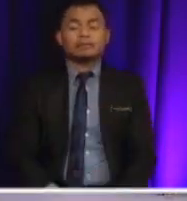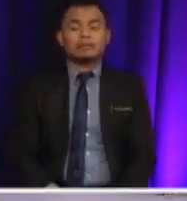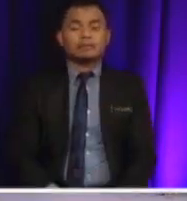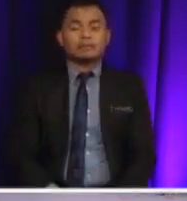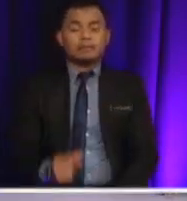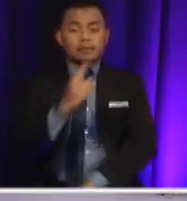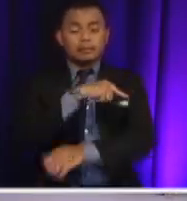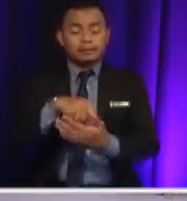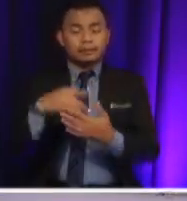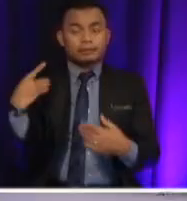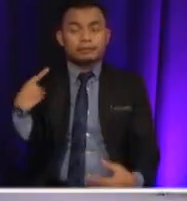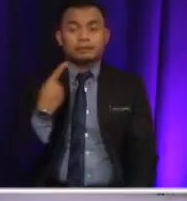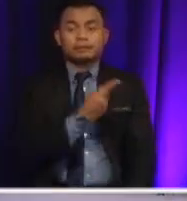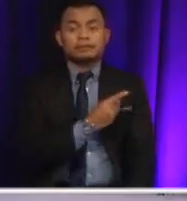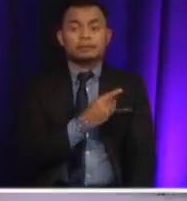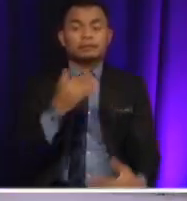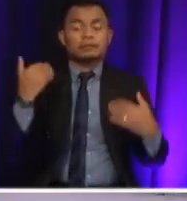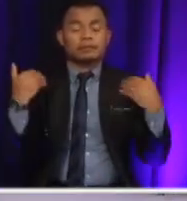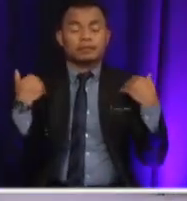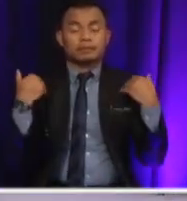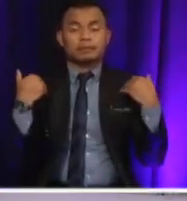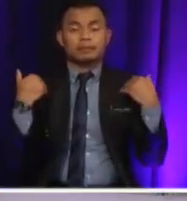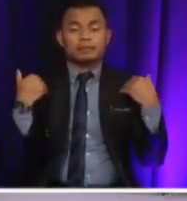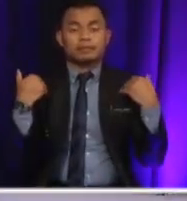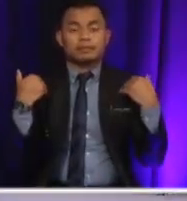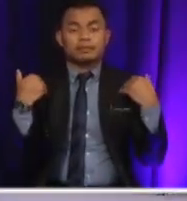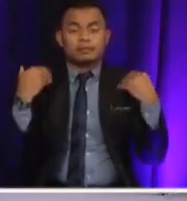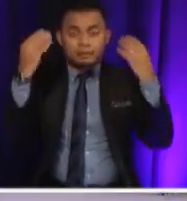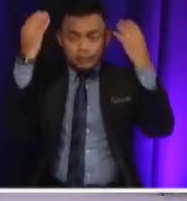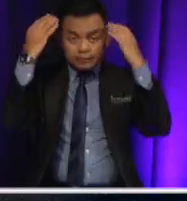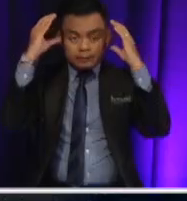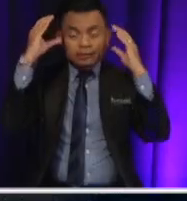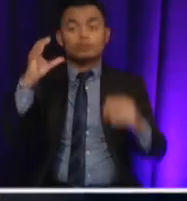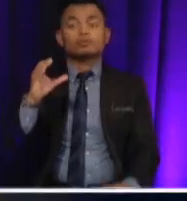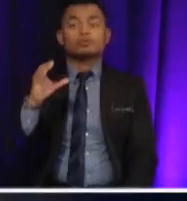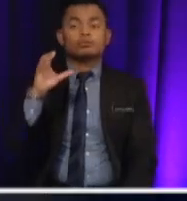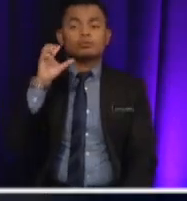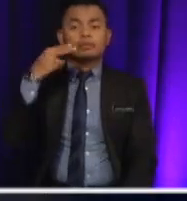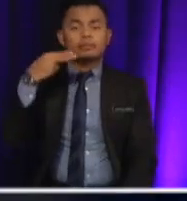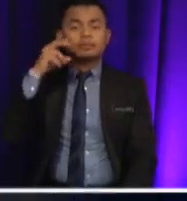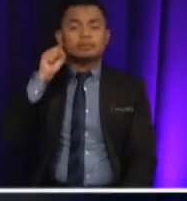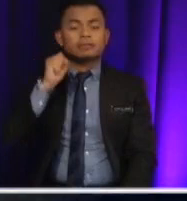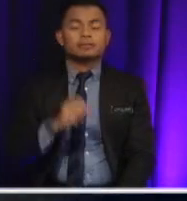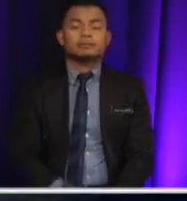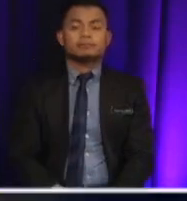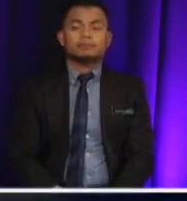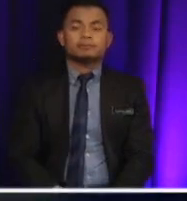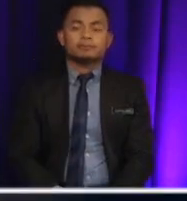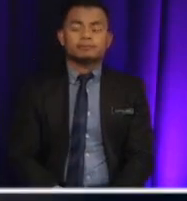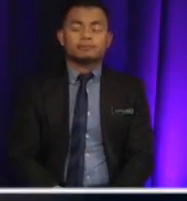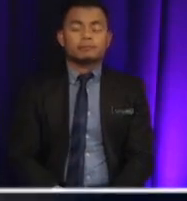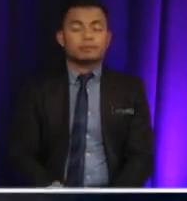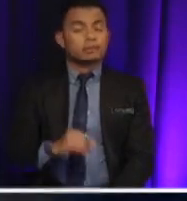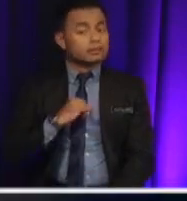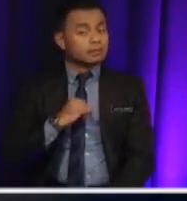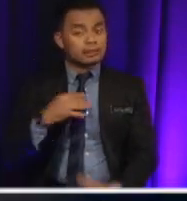Halimatul Sadia joining us from SMK Pusat Bandar Puchong 1. Hello, teacher. How are you? I'm doing great, Tivia. How are you?